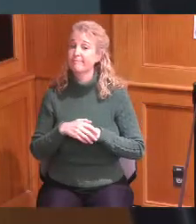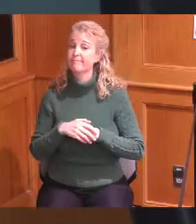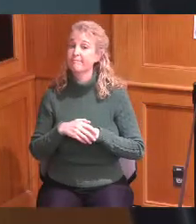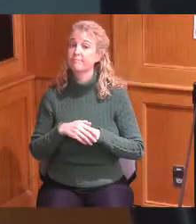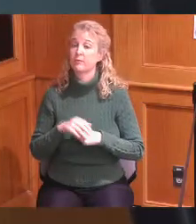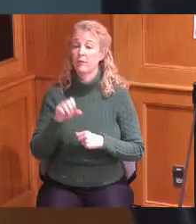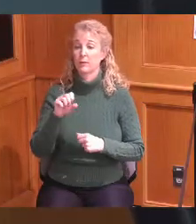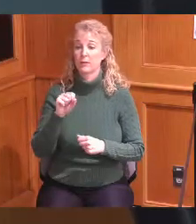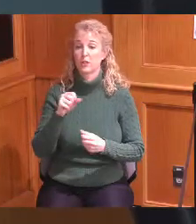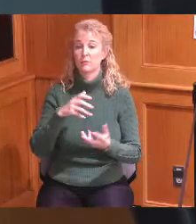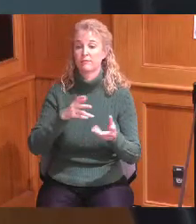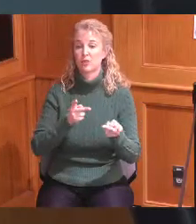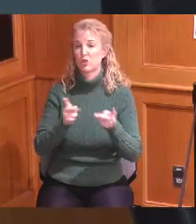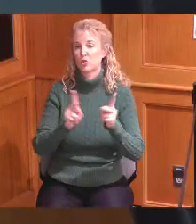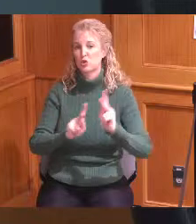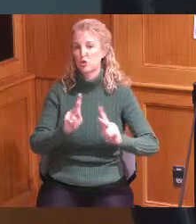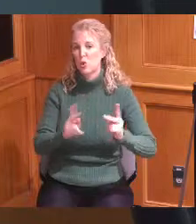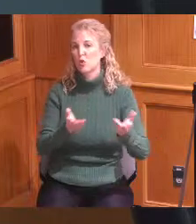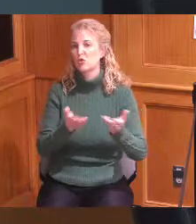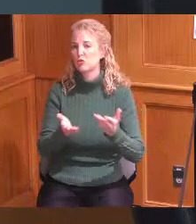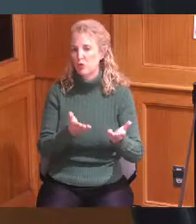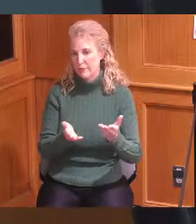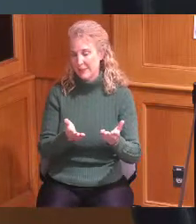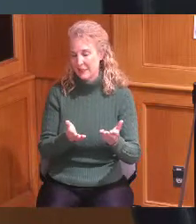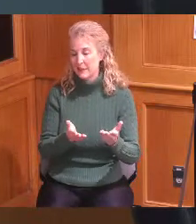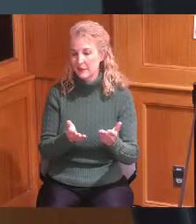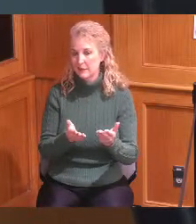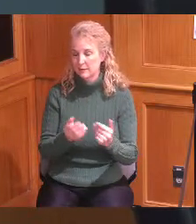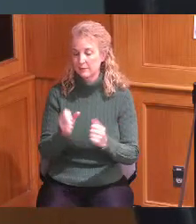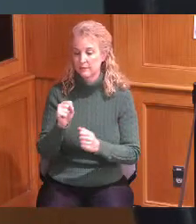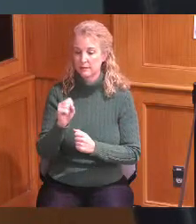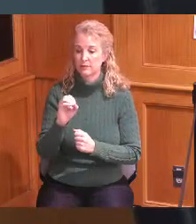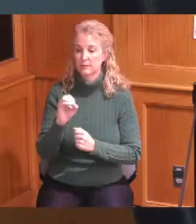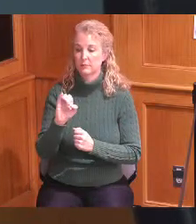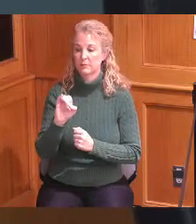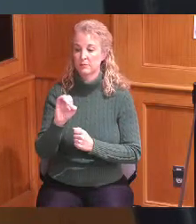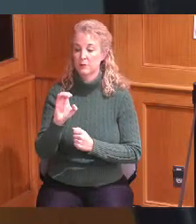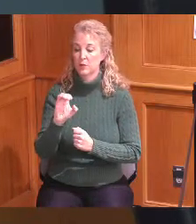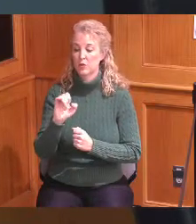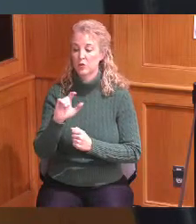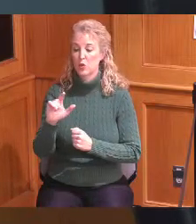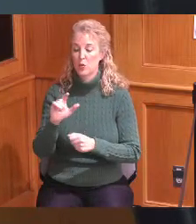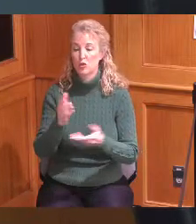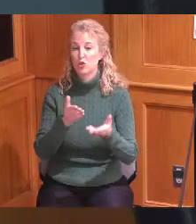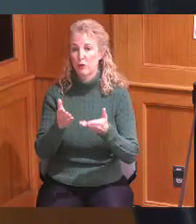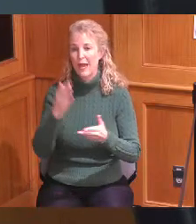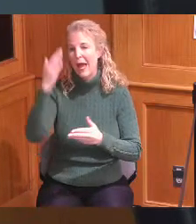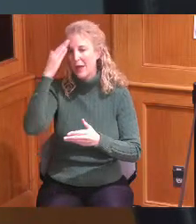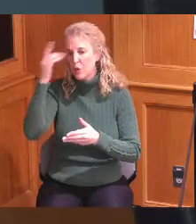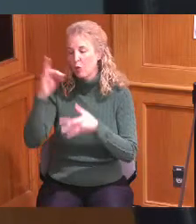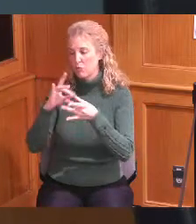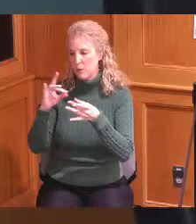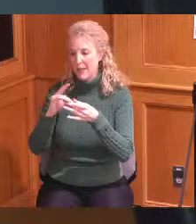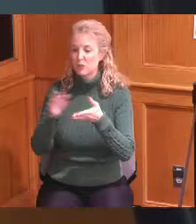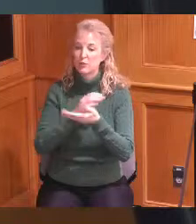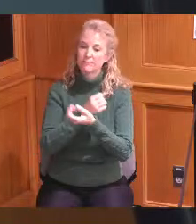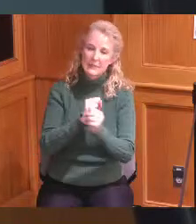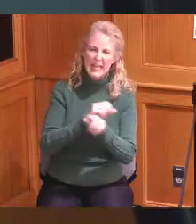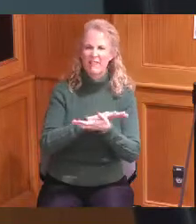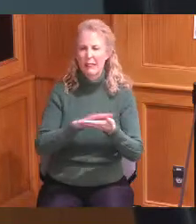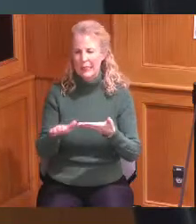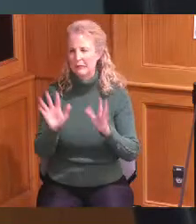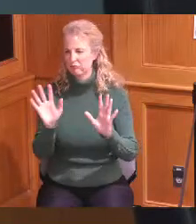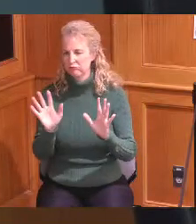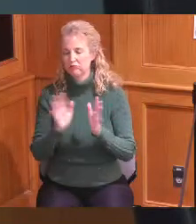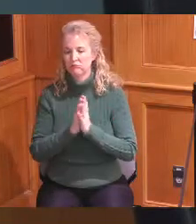the social services portion of what you do, I know the focus is safe and clean. So can you help us understand,